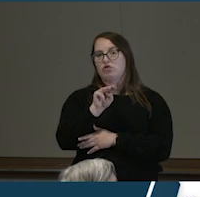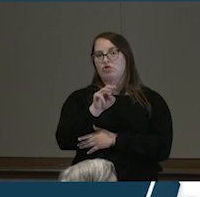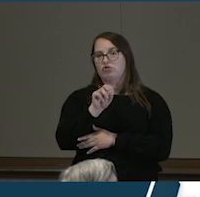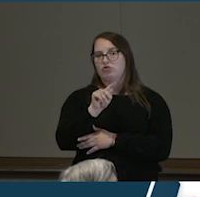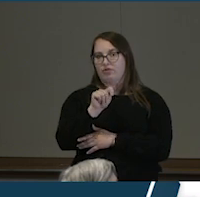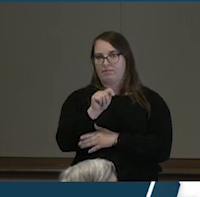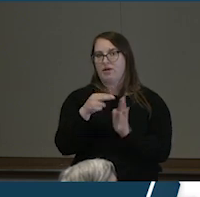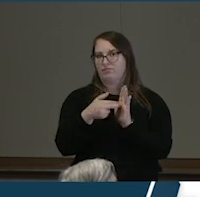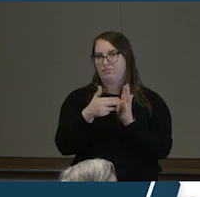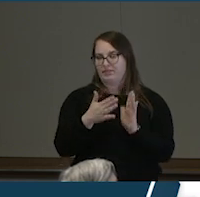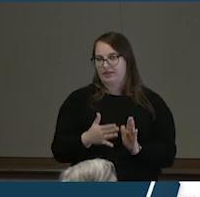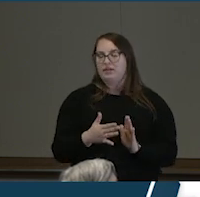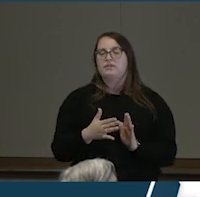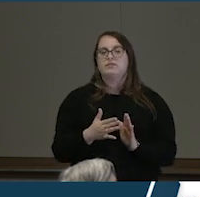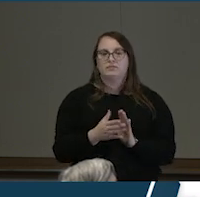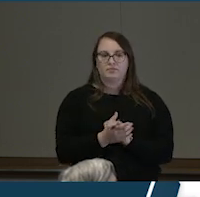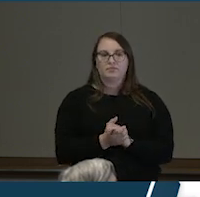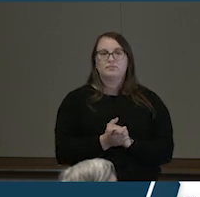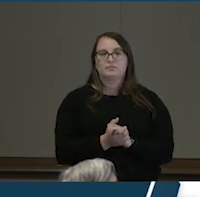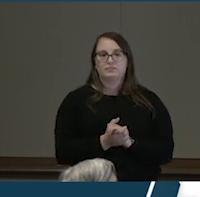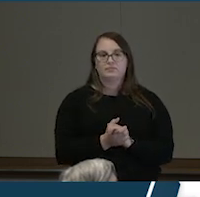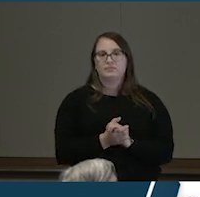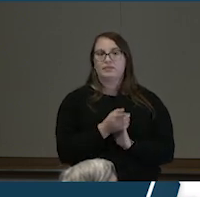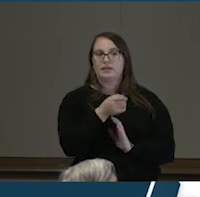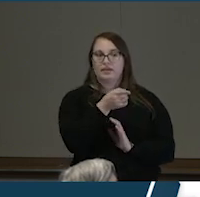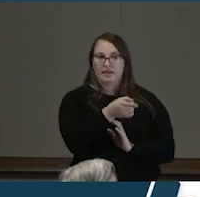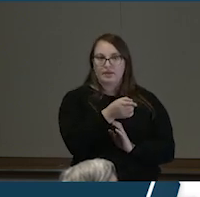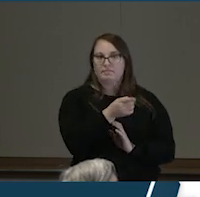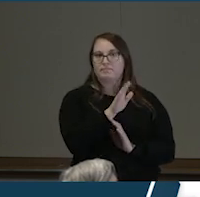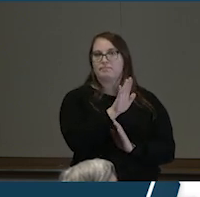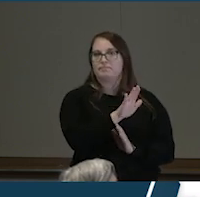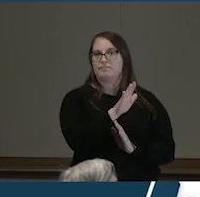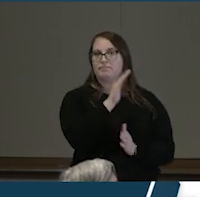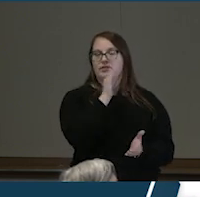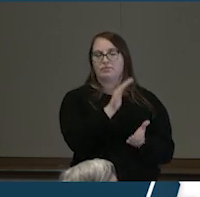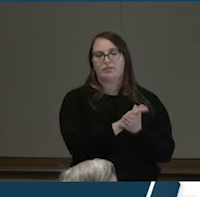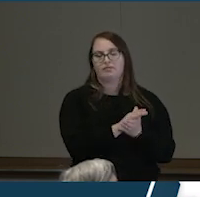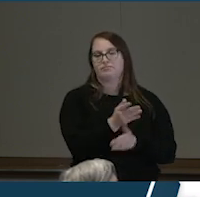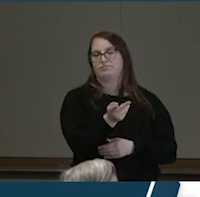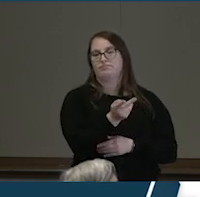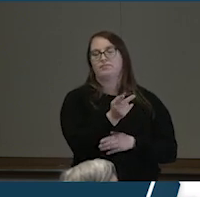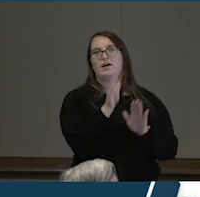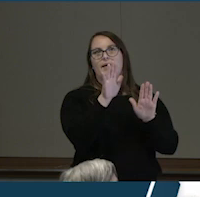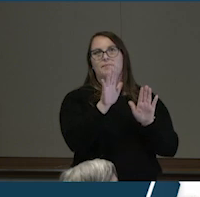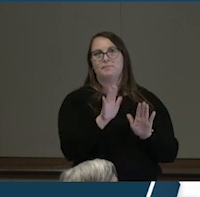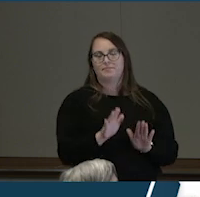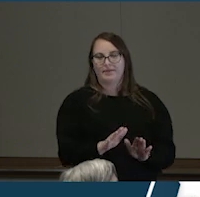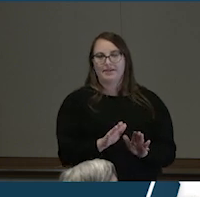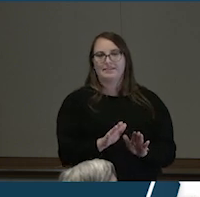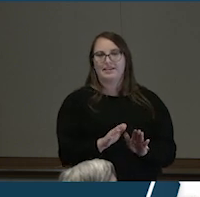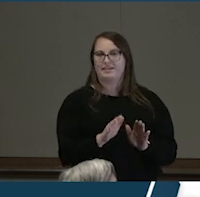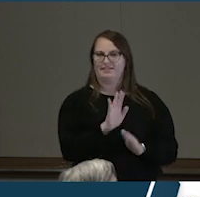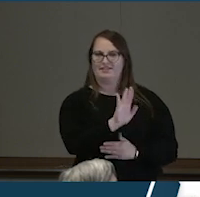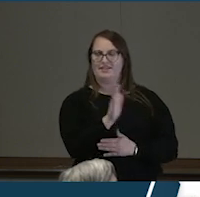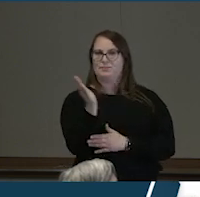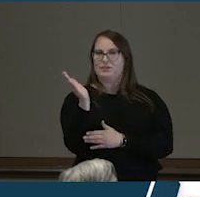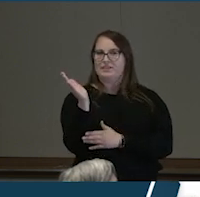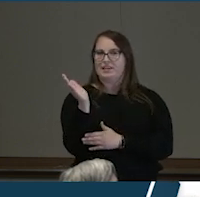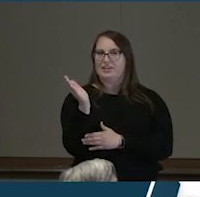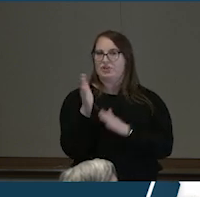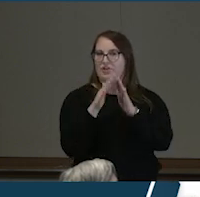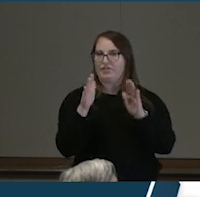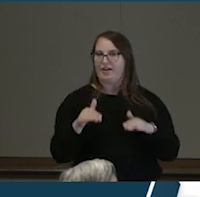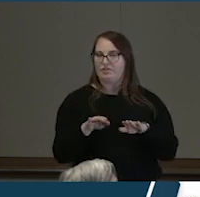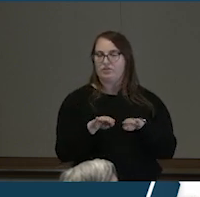with disabilities, and he and his wife are amazing. And the presentation on the House floor was beautiful. I mean, he just did, if you haven't seen